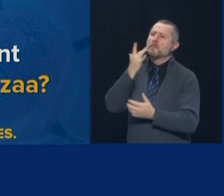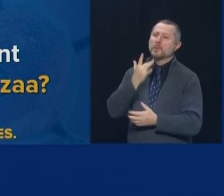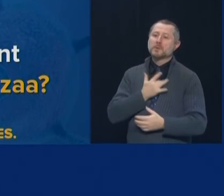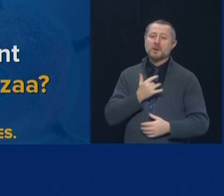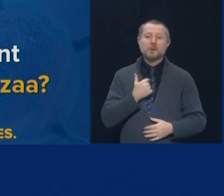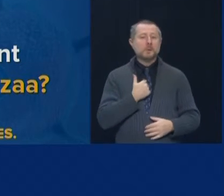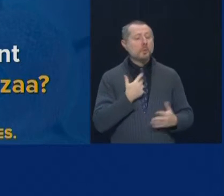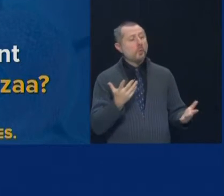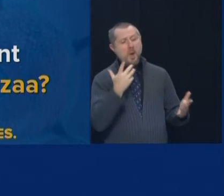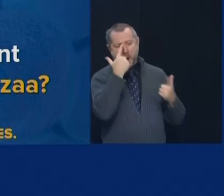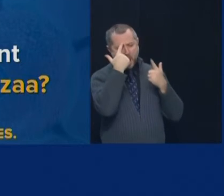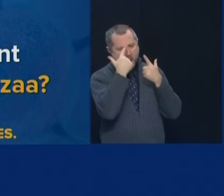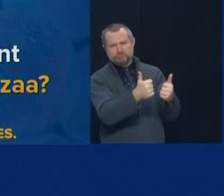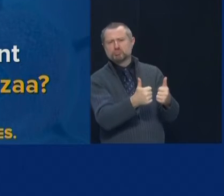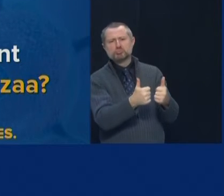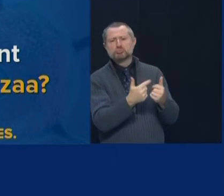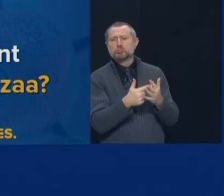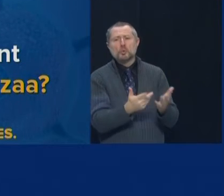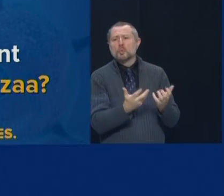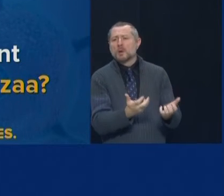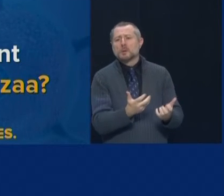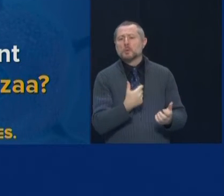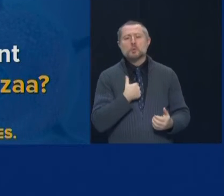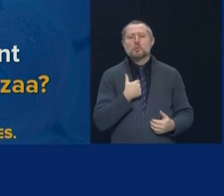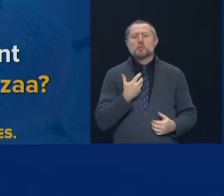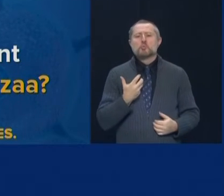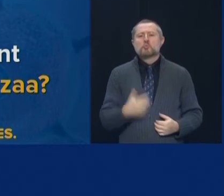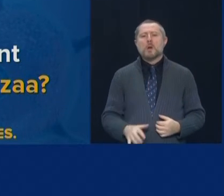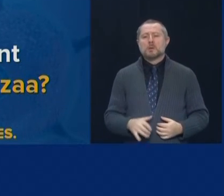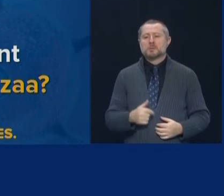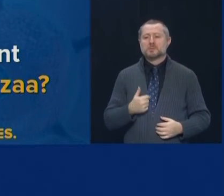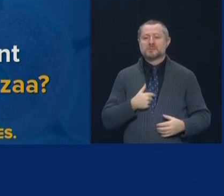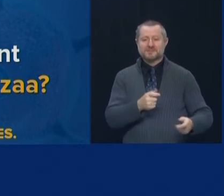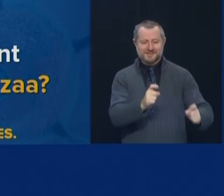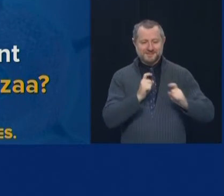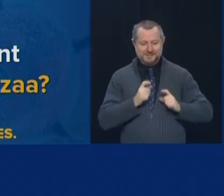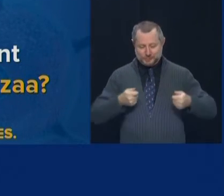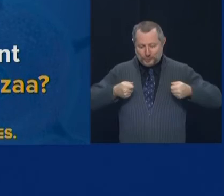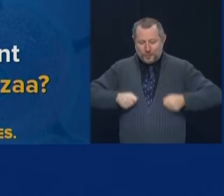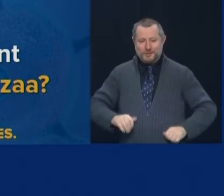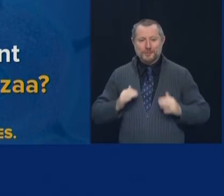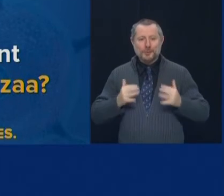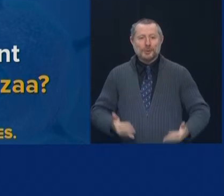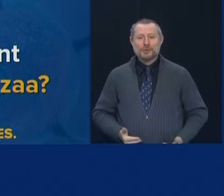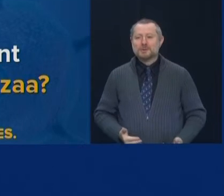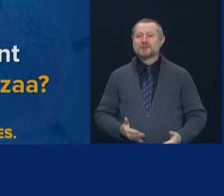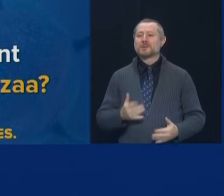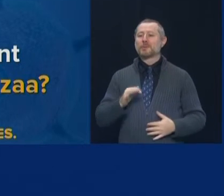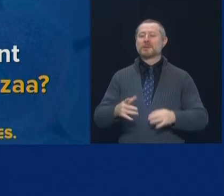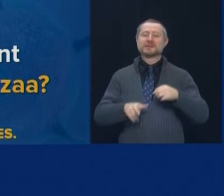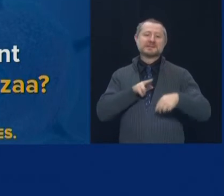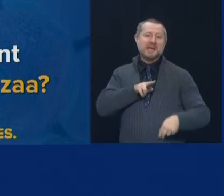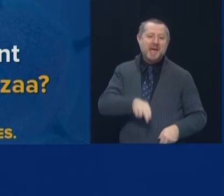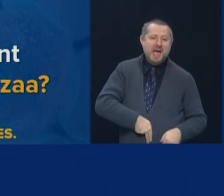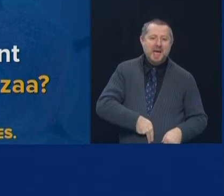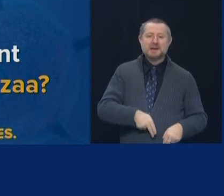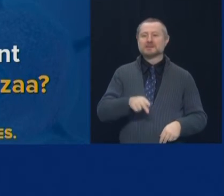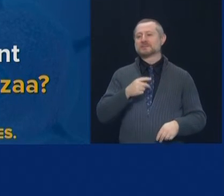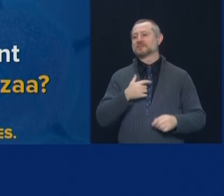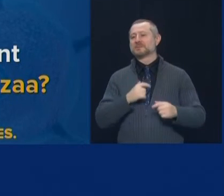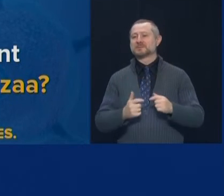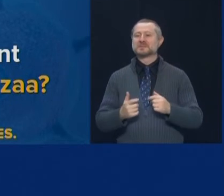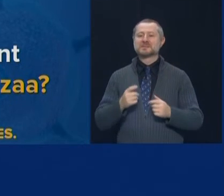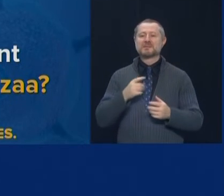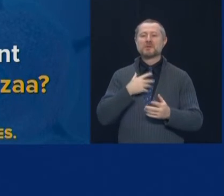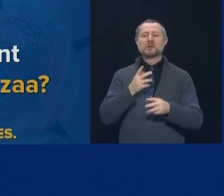not a sweater or a tie, which I consider default gifts. They're default